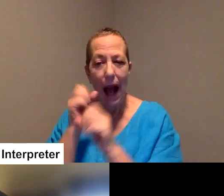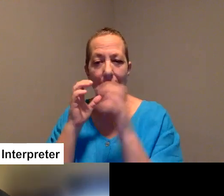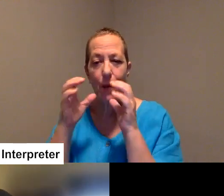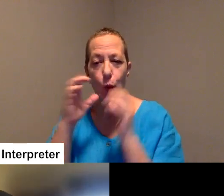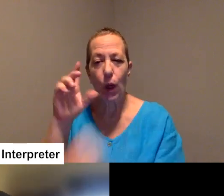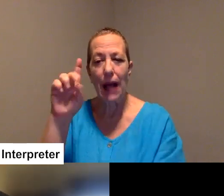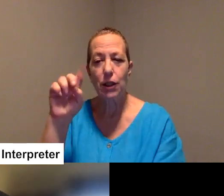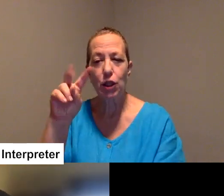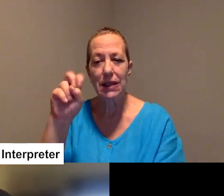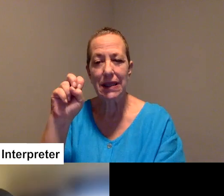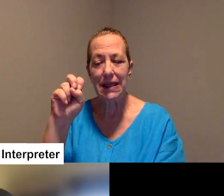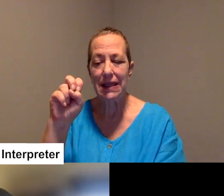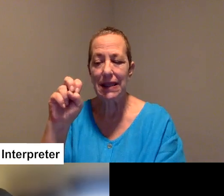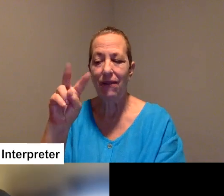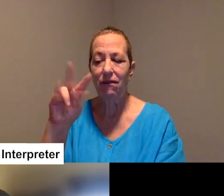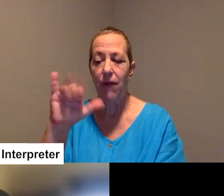cost too much?